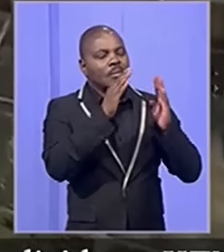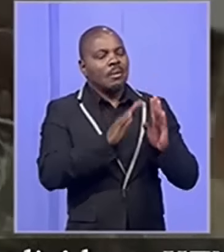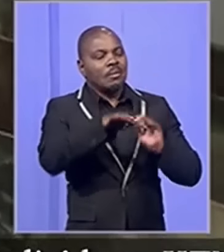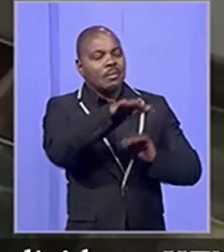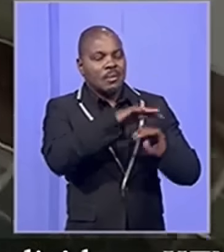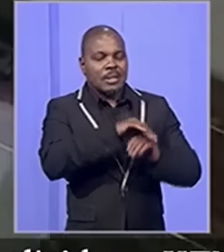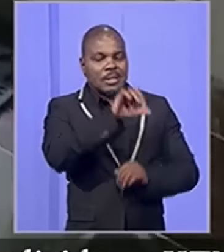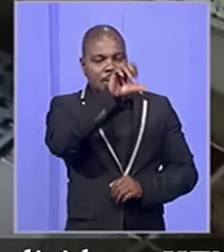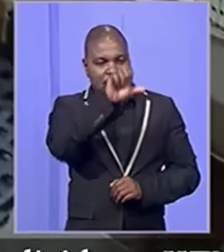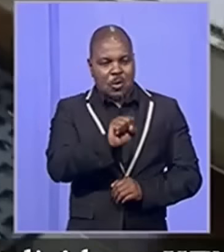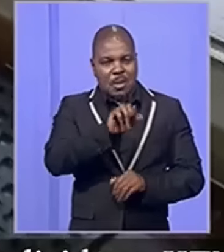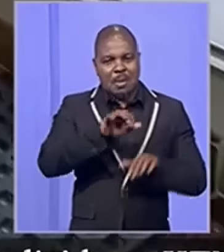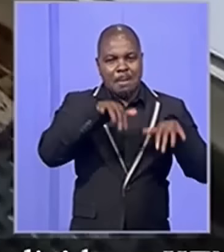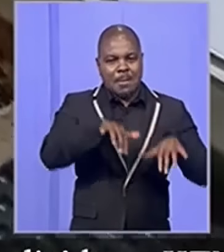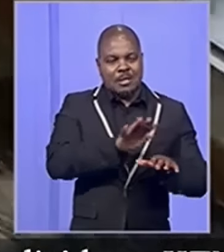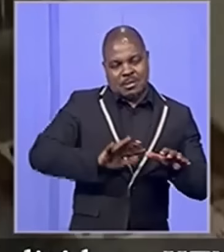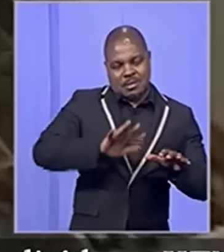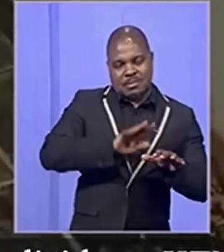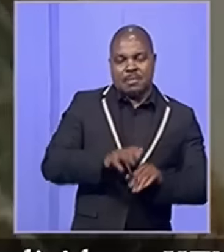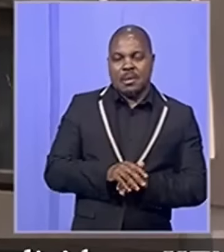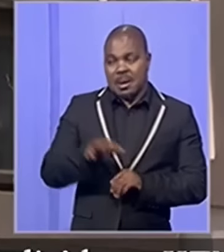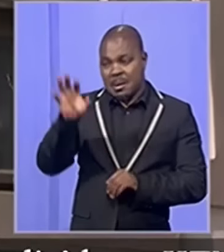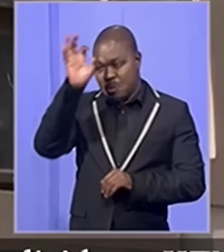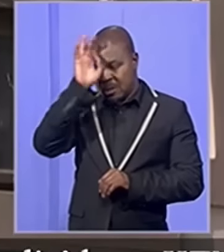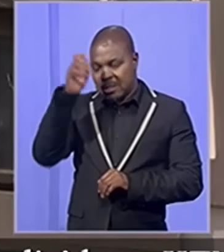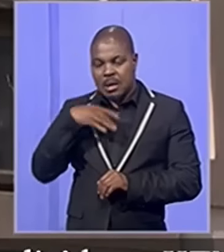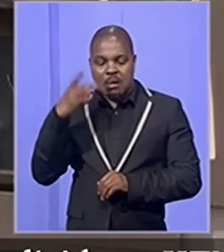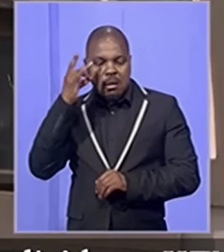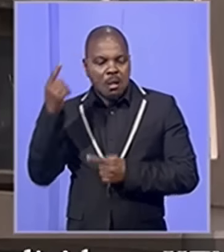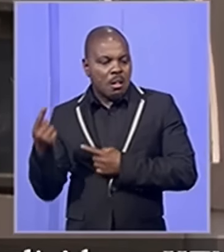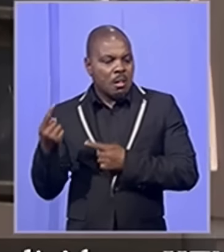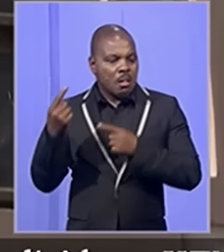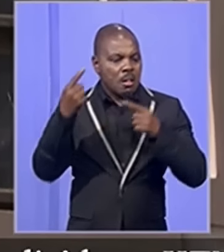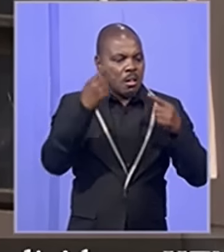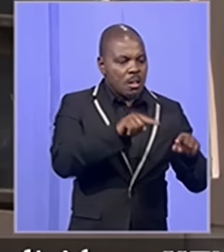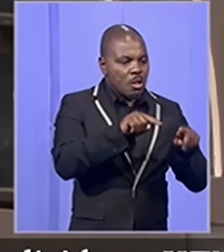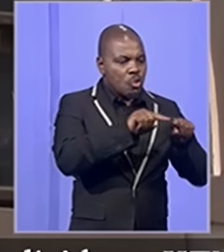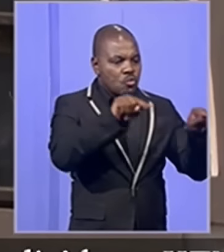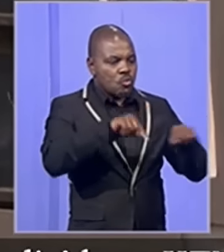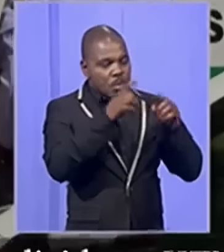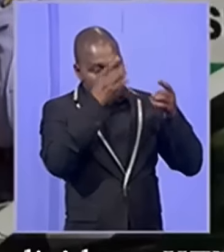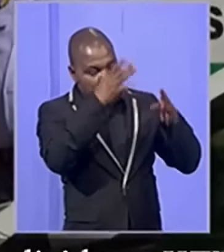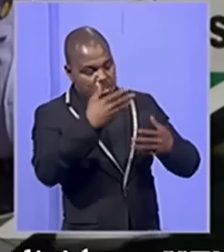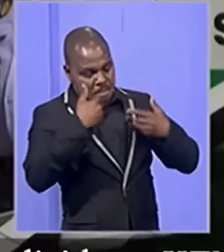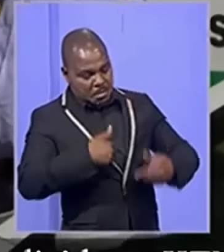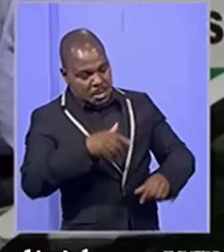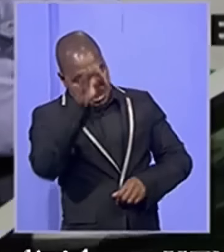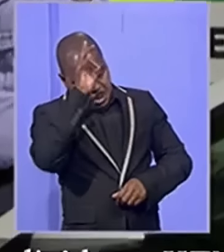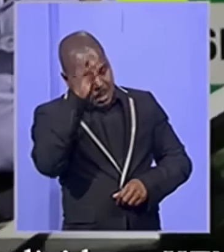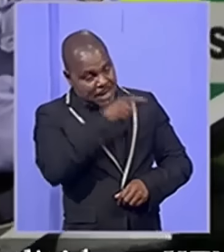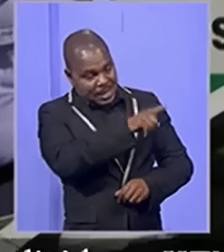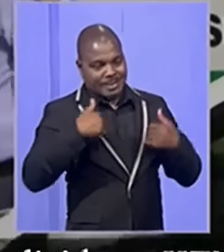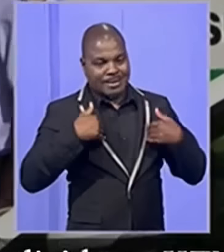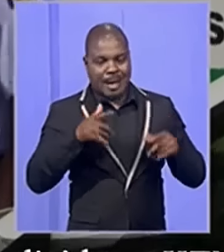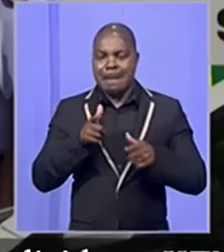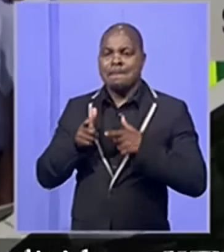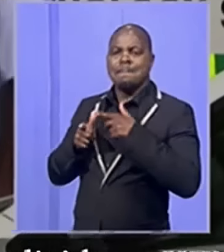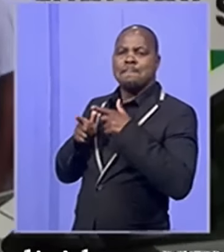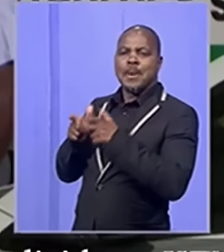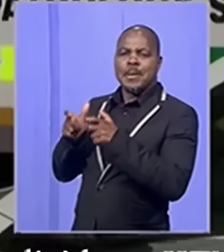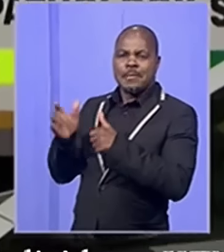kwa kgaolong ya Point. Mapodisi a re fa ba sena go itelekela ka phapusi le go ikitsisi, babelaelwa ba ne ba simolola go